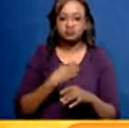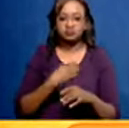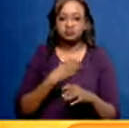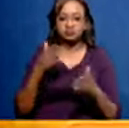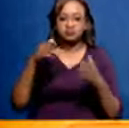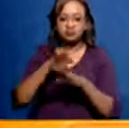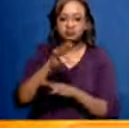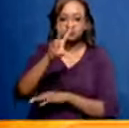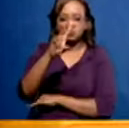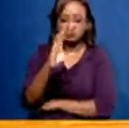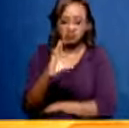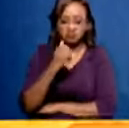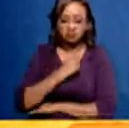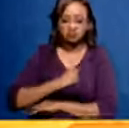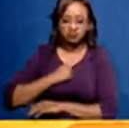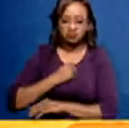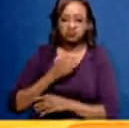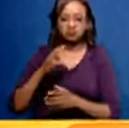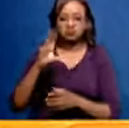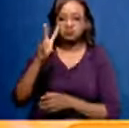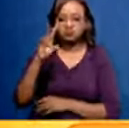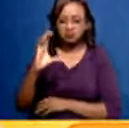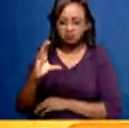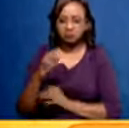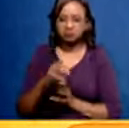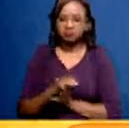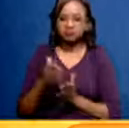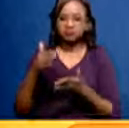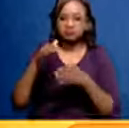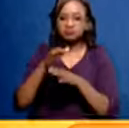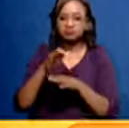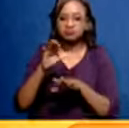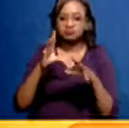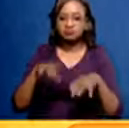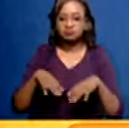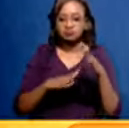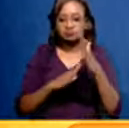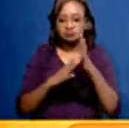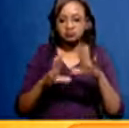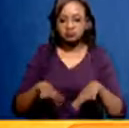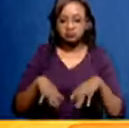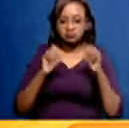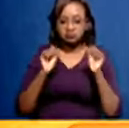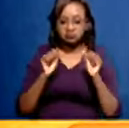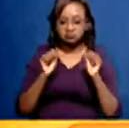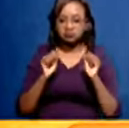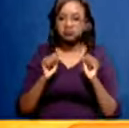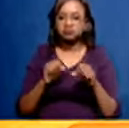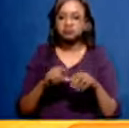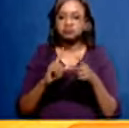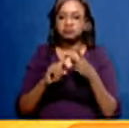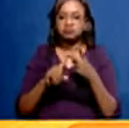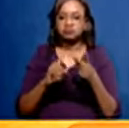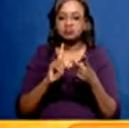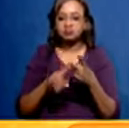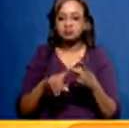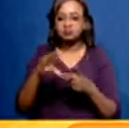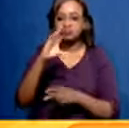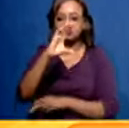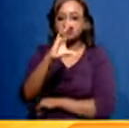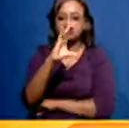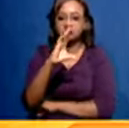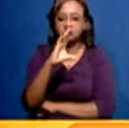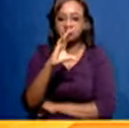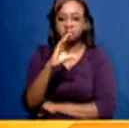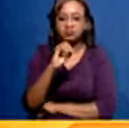council, like the other universities have as well here in this country. The council is de facto the board, right? The Vice Chancellor reports to the